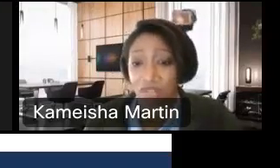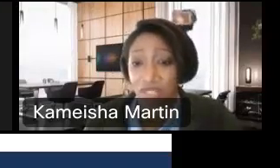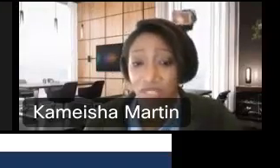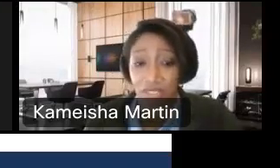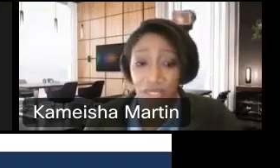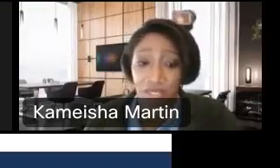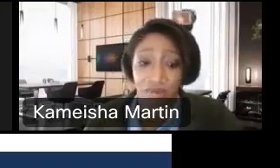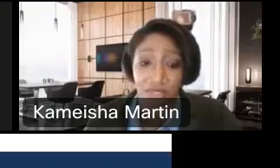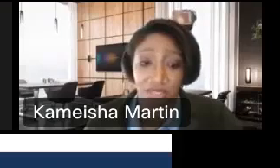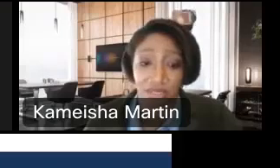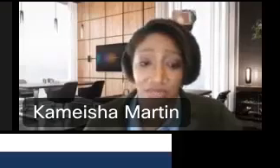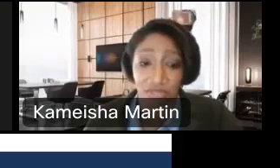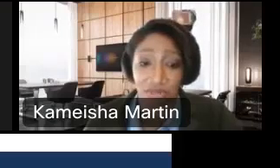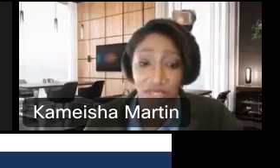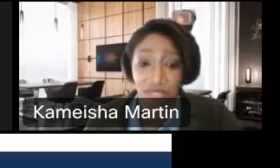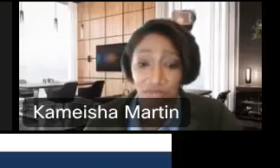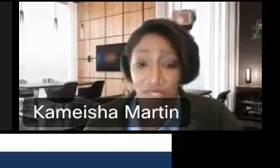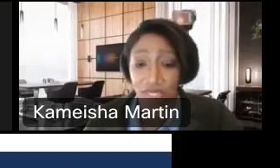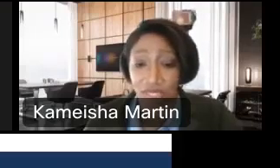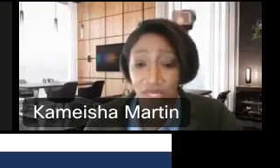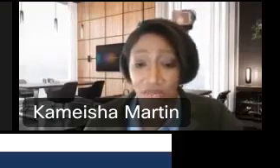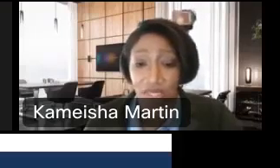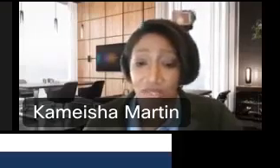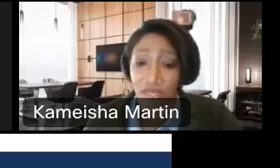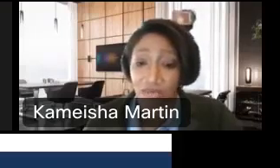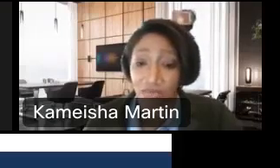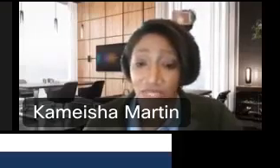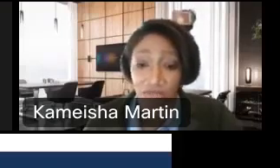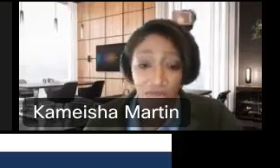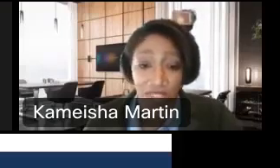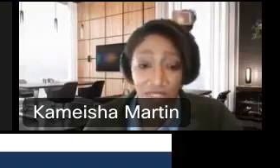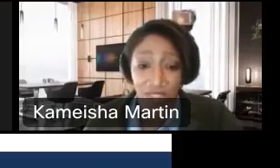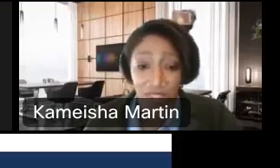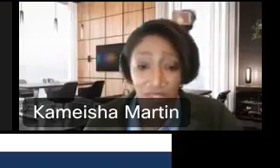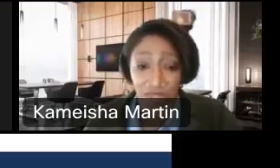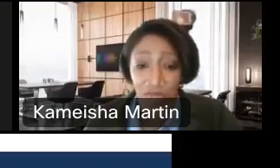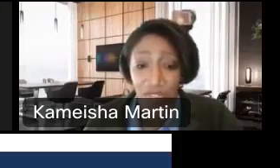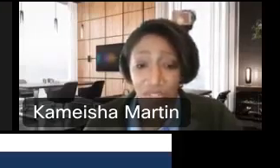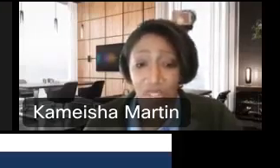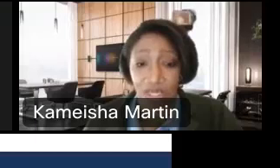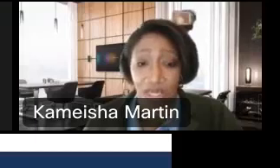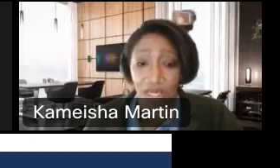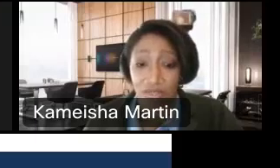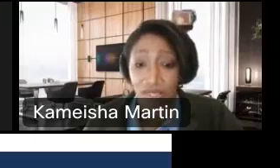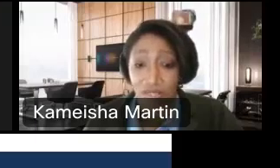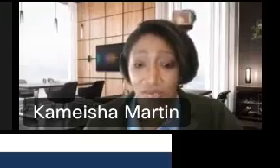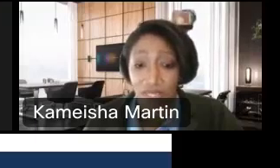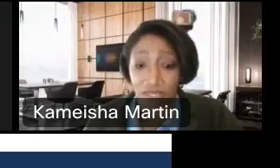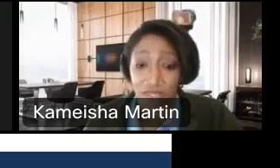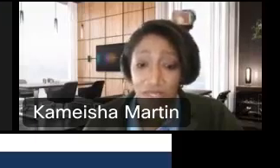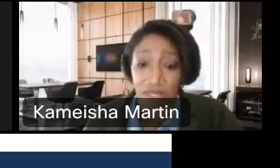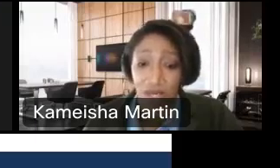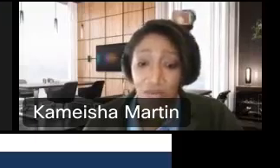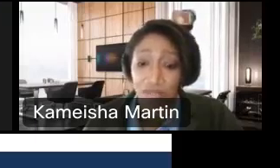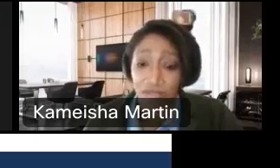Michael Schlitz, Levi Stansfield, and Jennifer Cunningham. Thank you for being so gracious and sharing your stories and your knowledge with